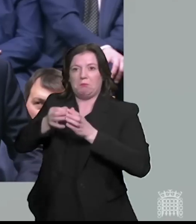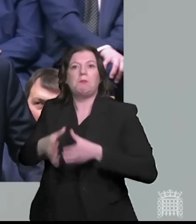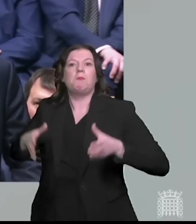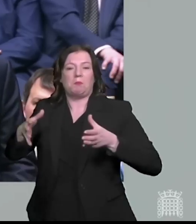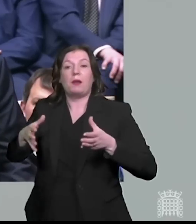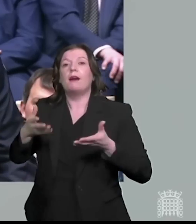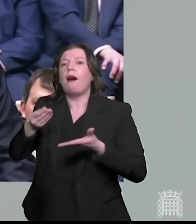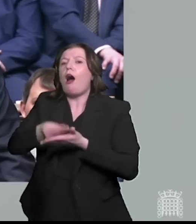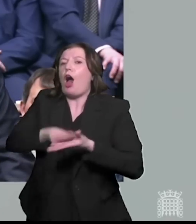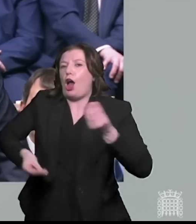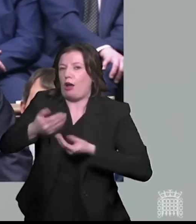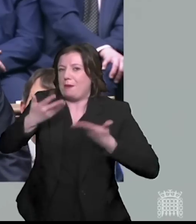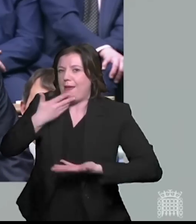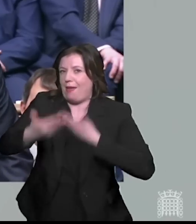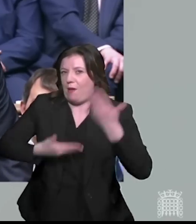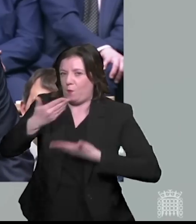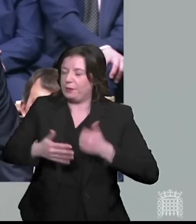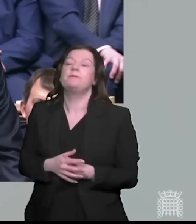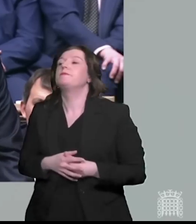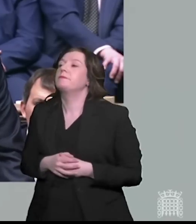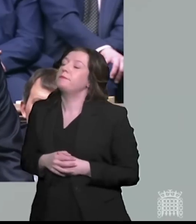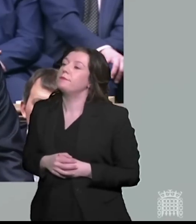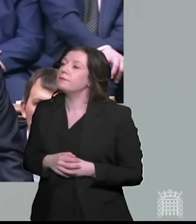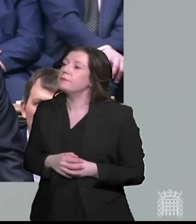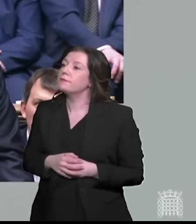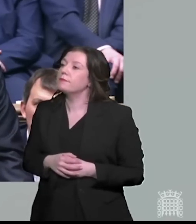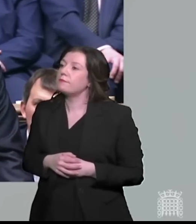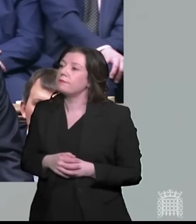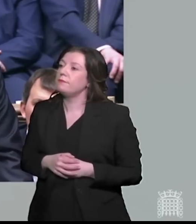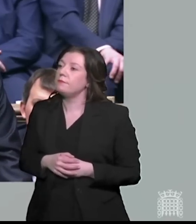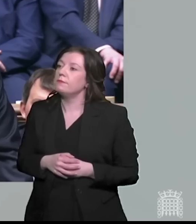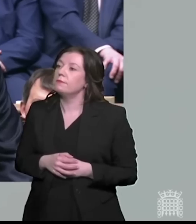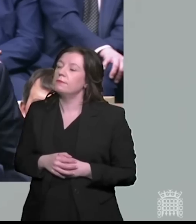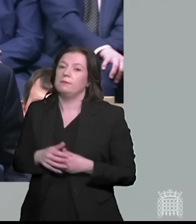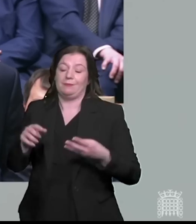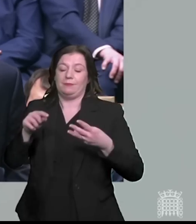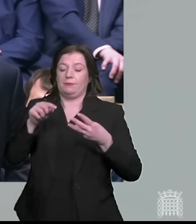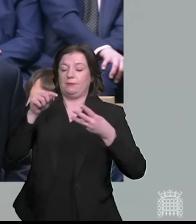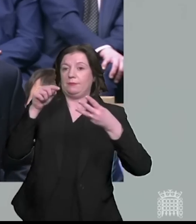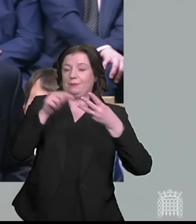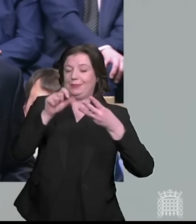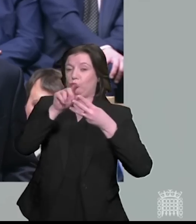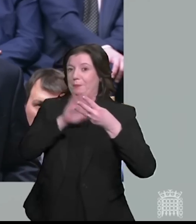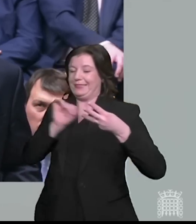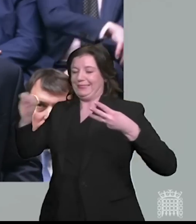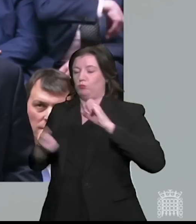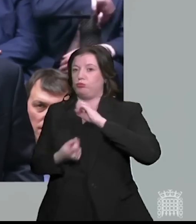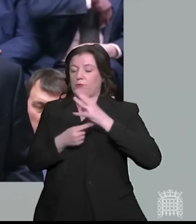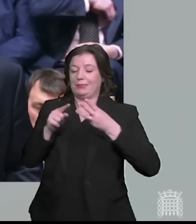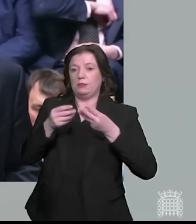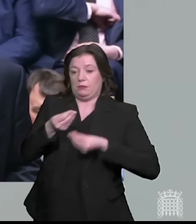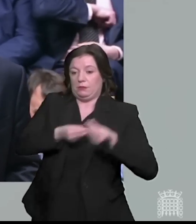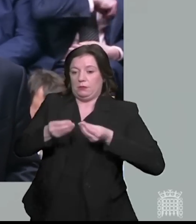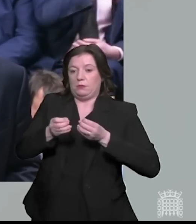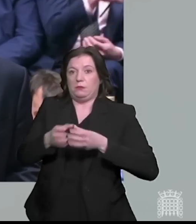to next. Growth, Madam Deputy Speaker, is the Prime Minister's third priority and the